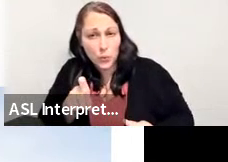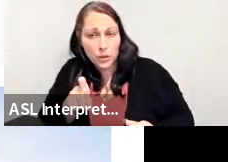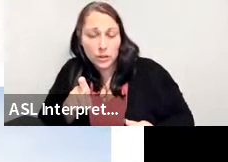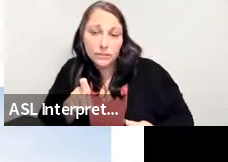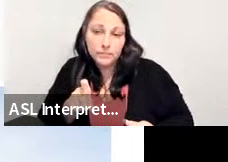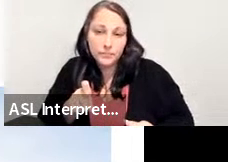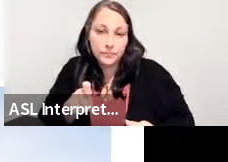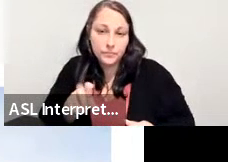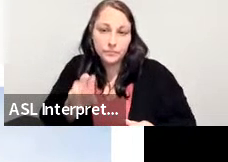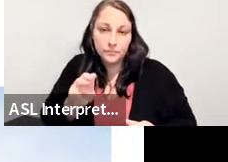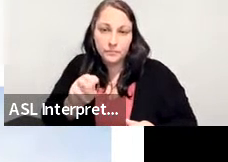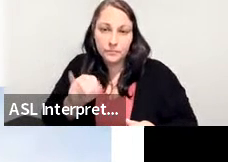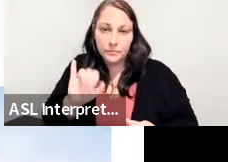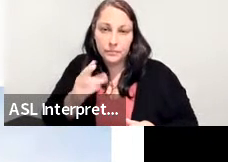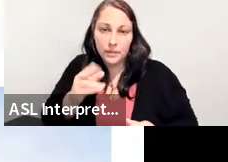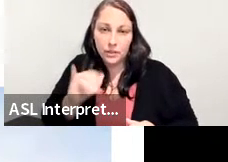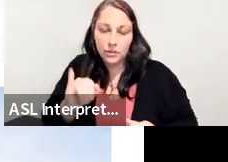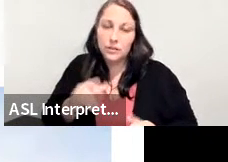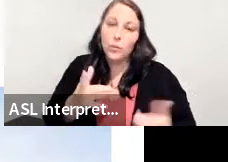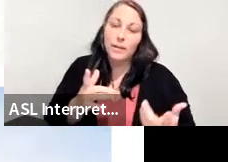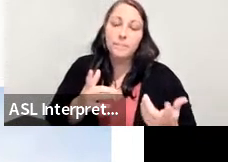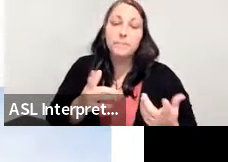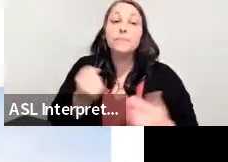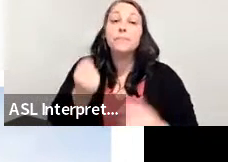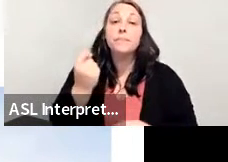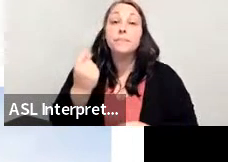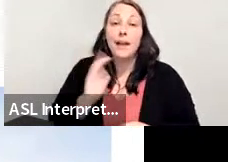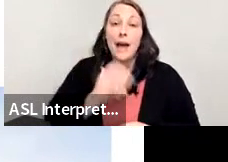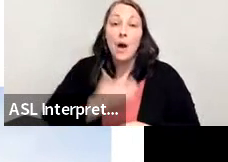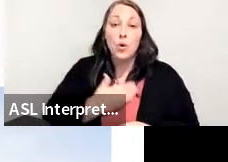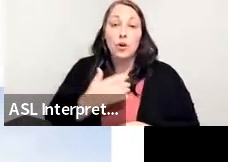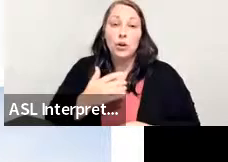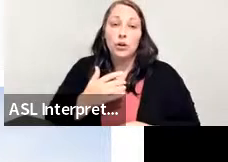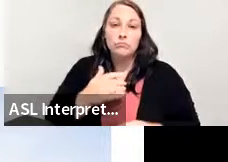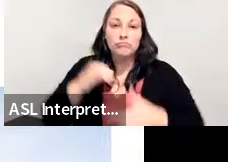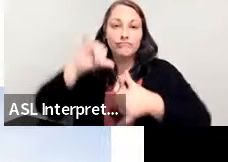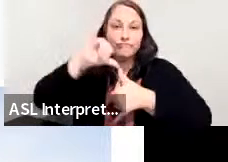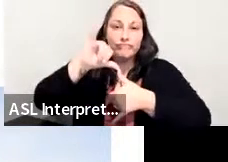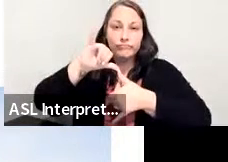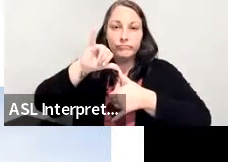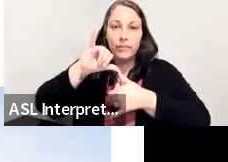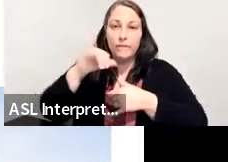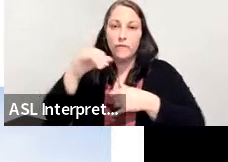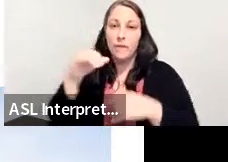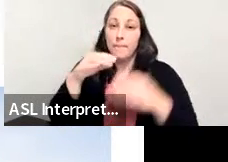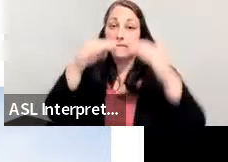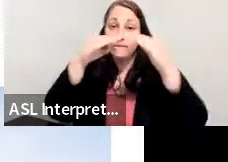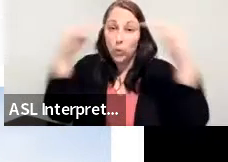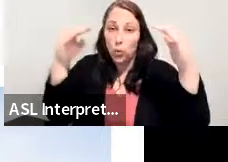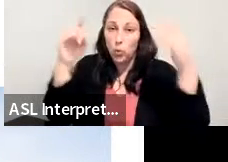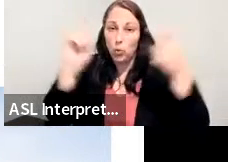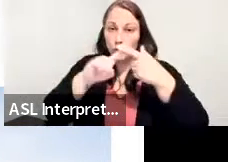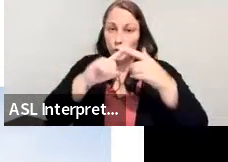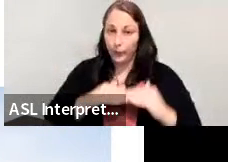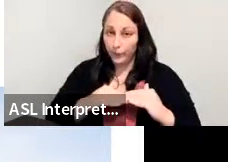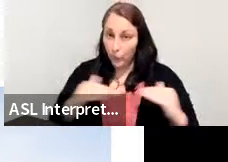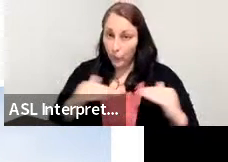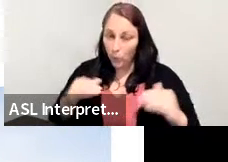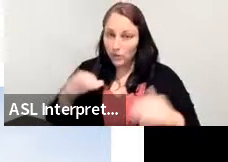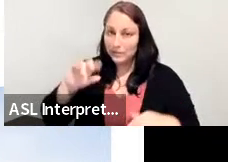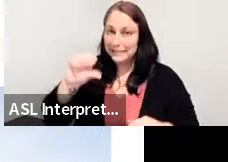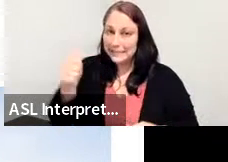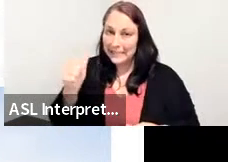Hi, well, our floor to floor is 10 feet. The slabs are around 8 inches. That is subject to change as we develop everything. So it's